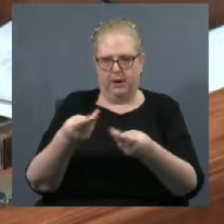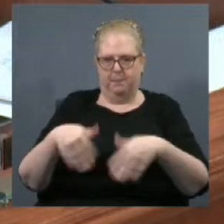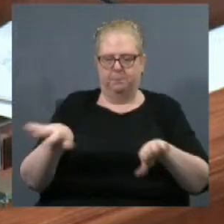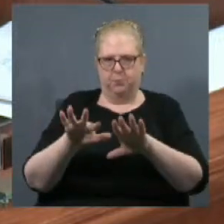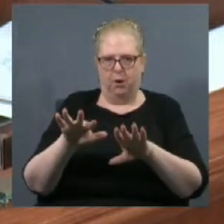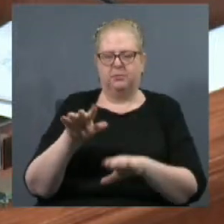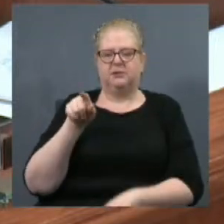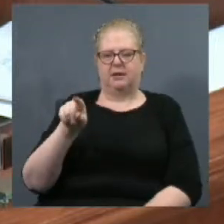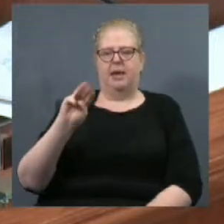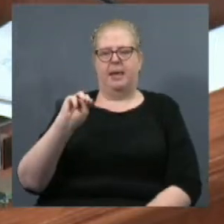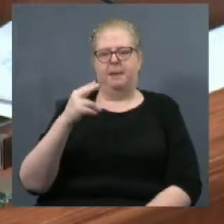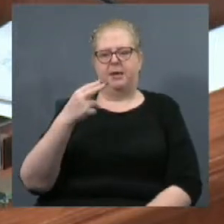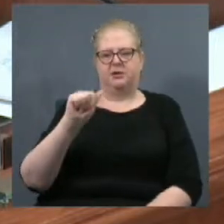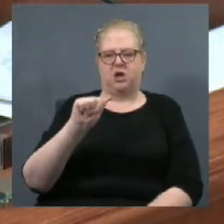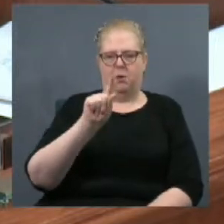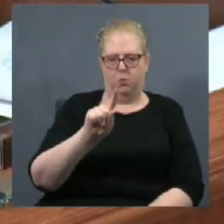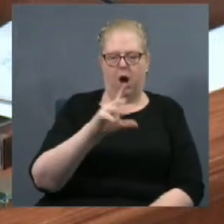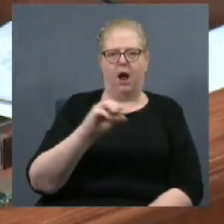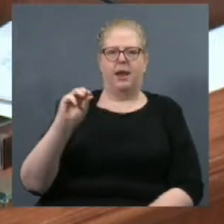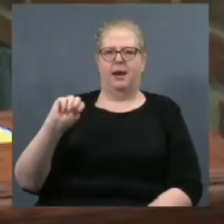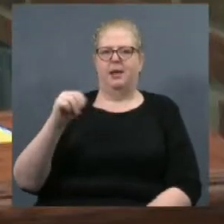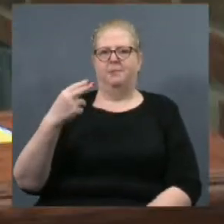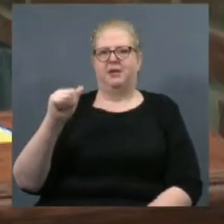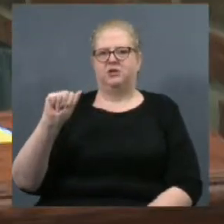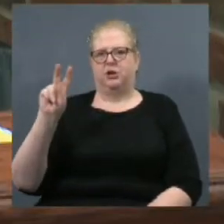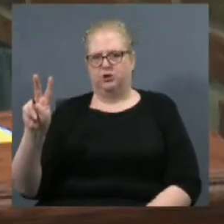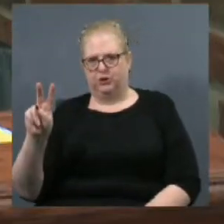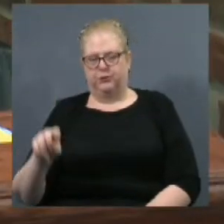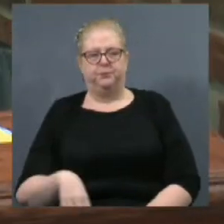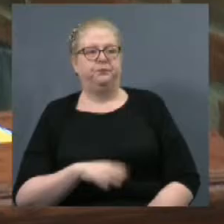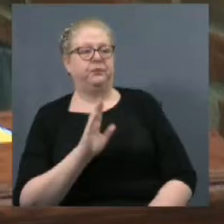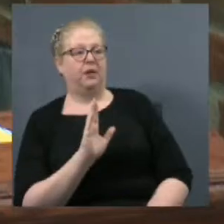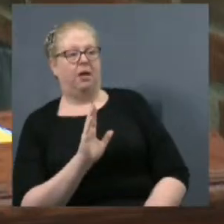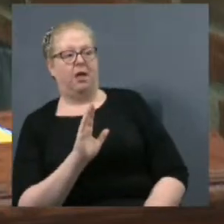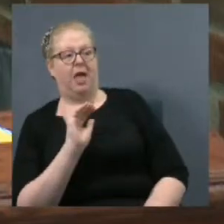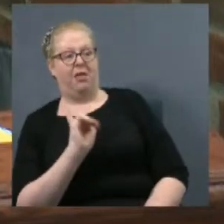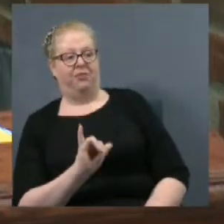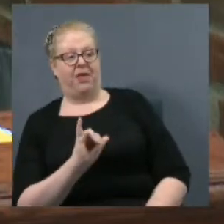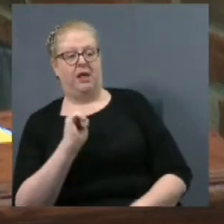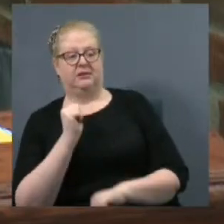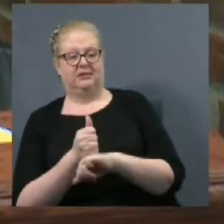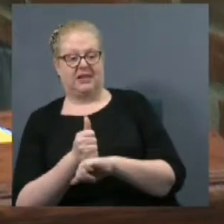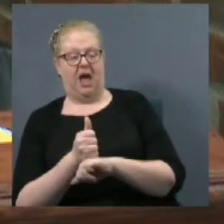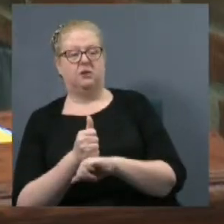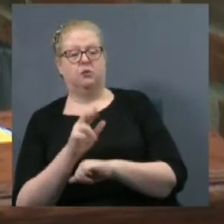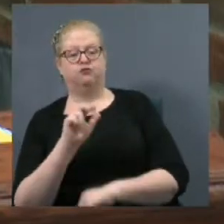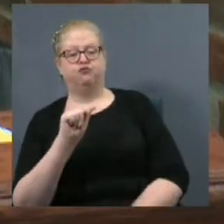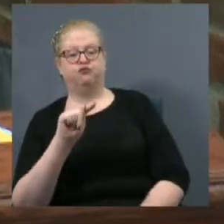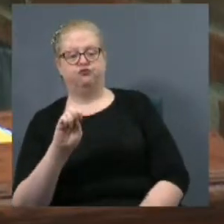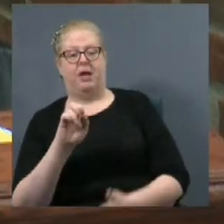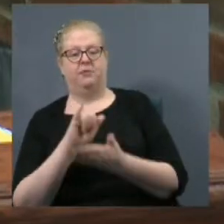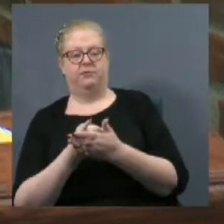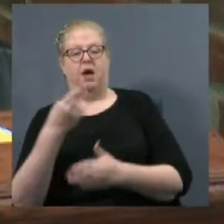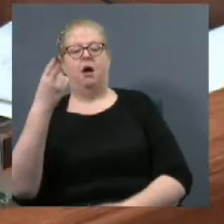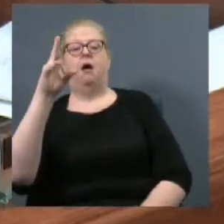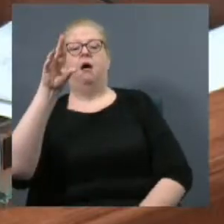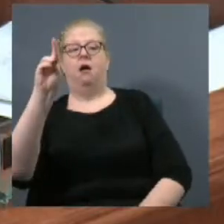MH2. And so that would be at the set rate that HUD says.